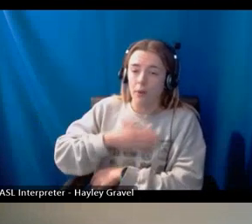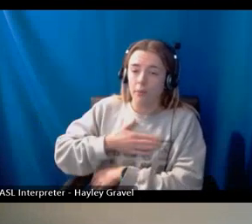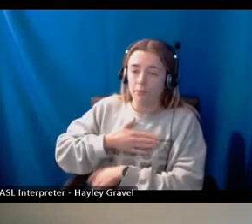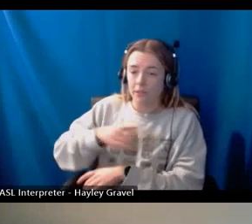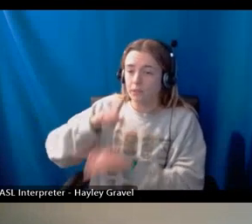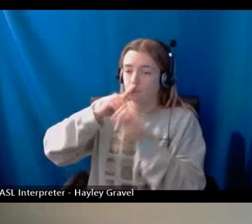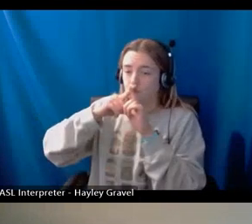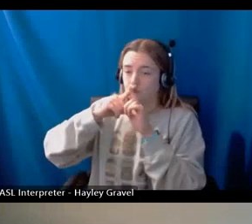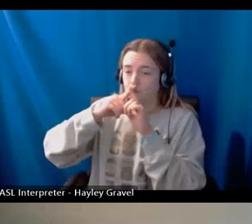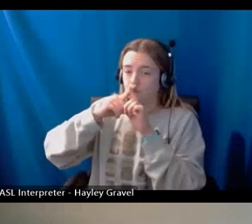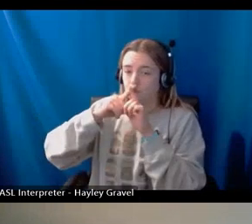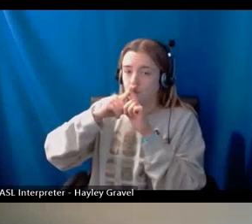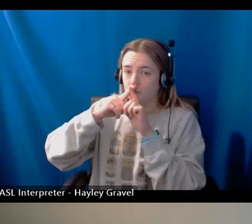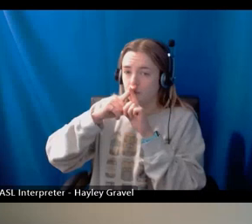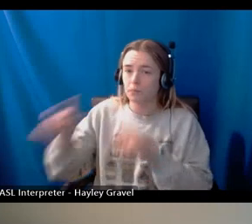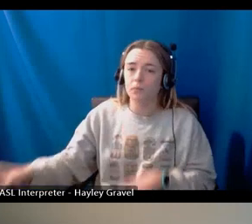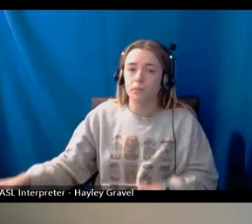please.